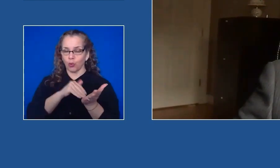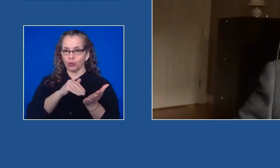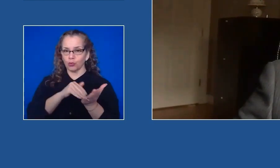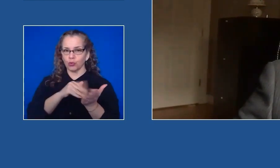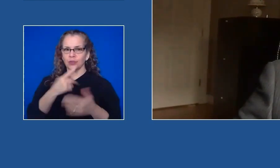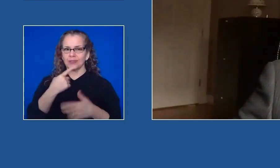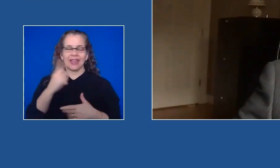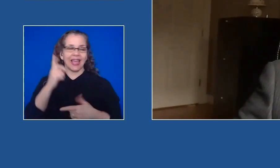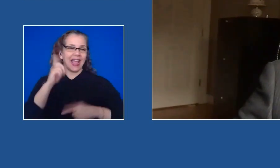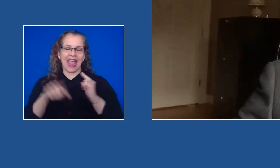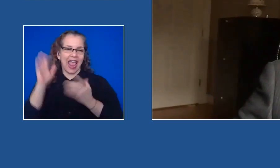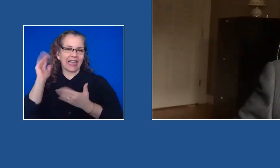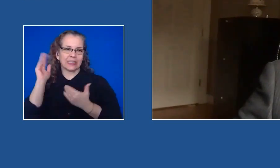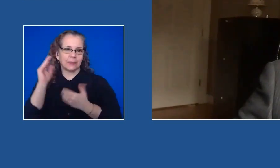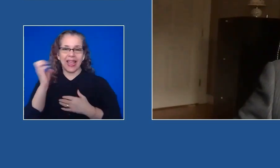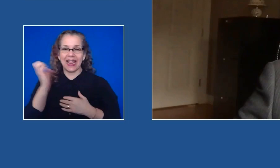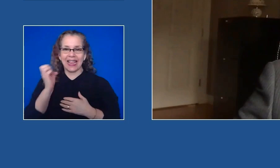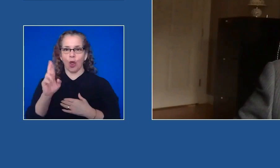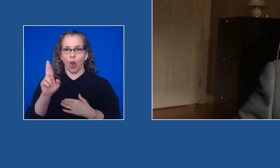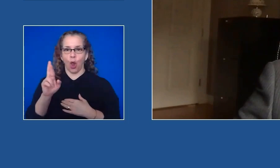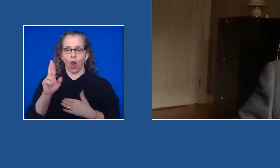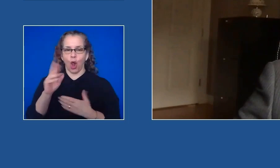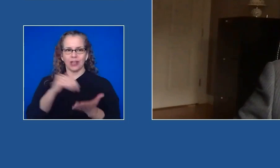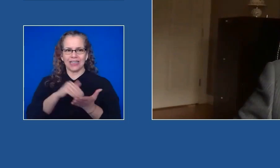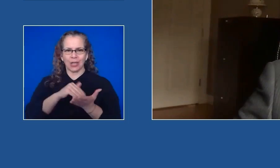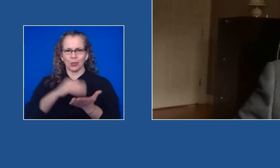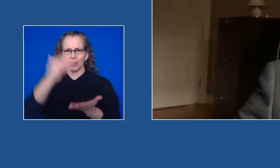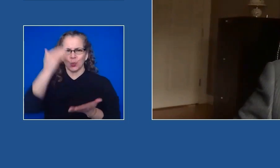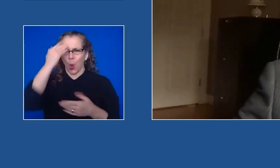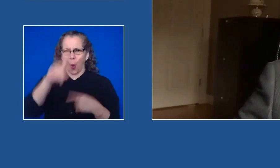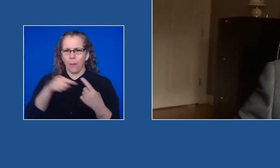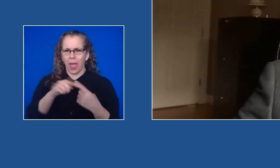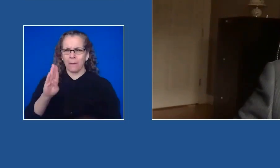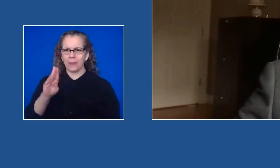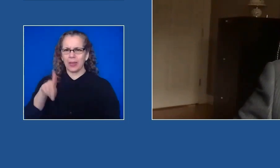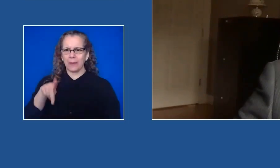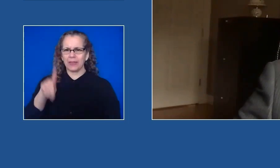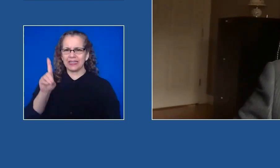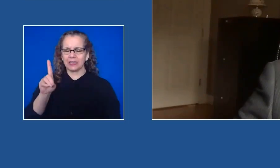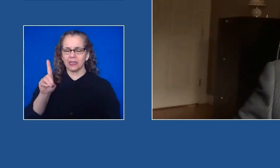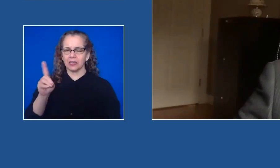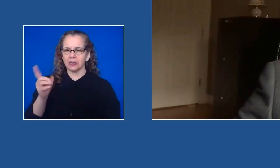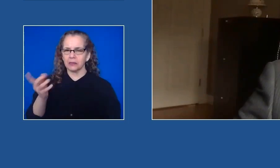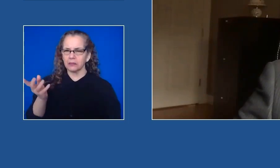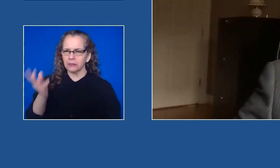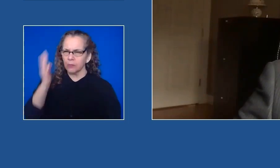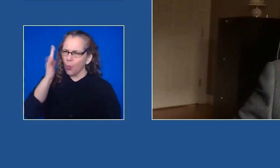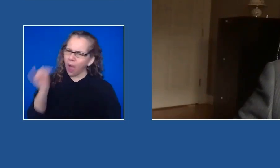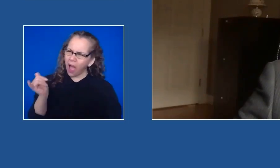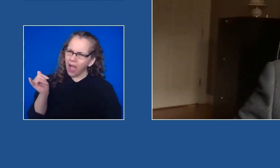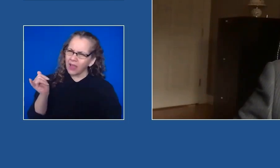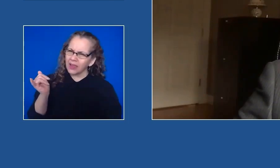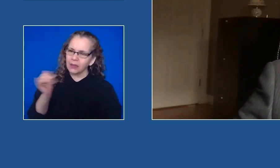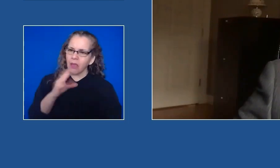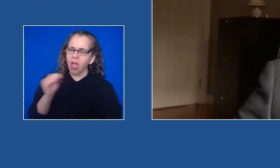ER doctors to know anything about BPD, and I want to know why that is and what is going to be done about it.